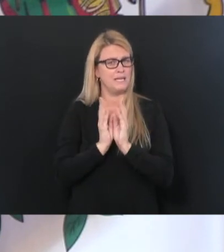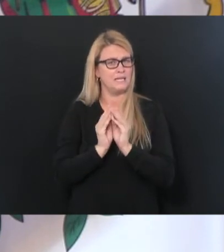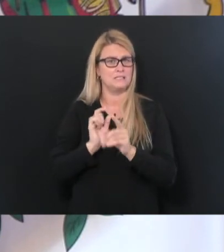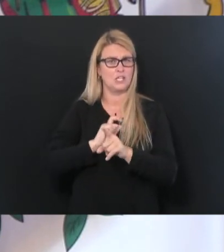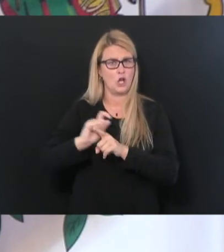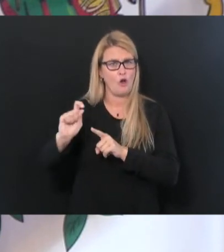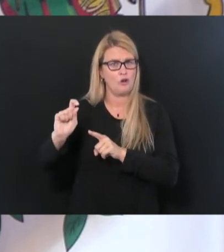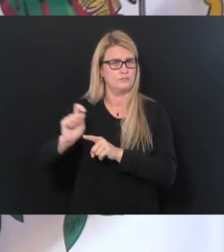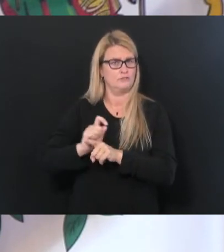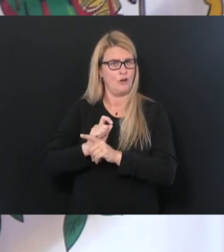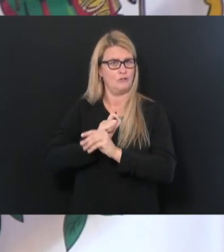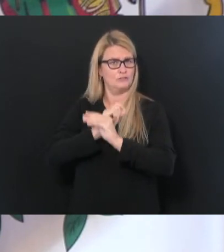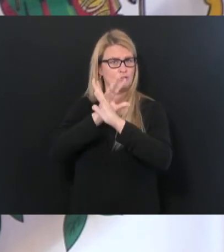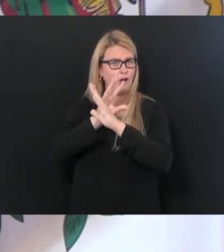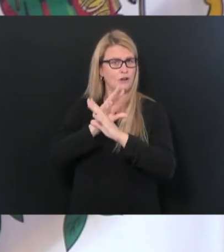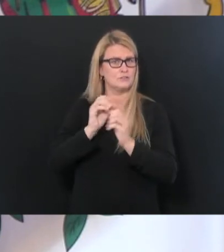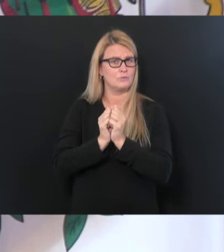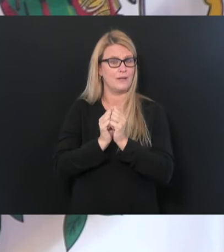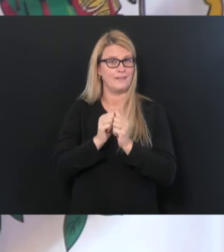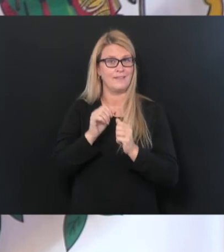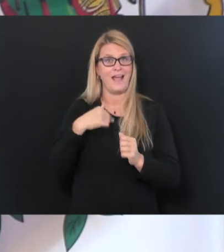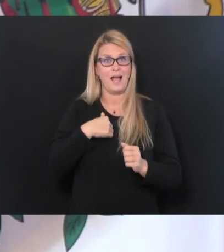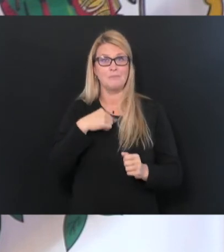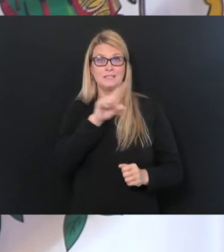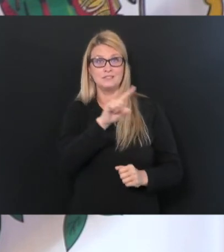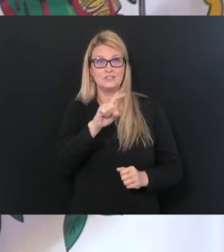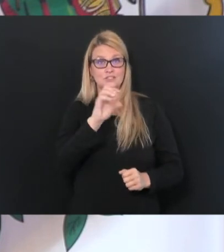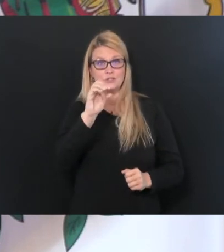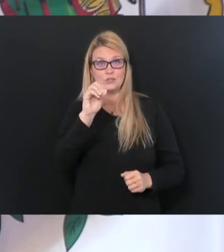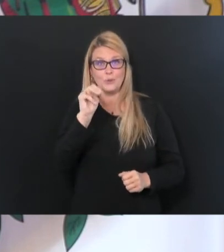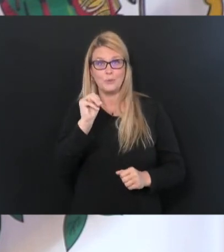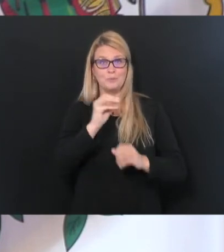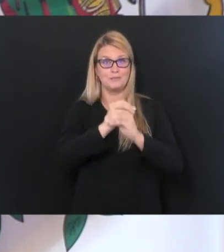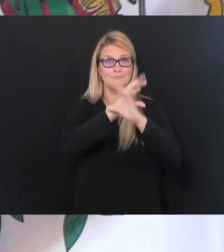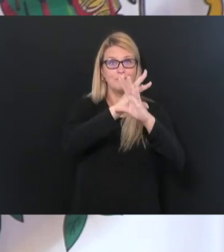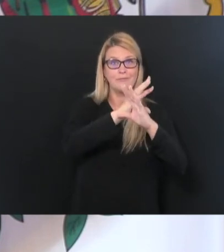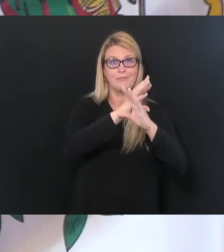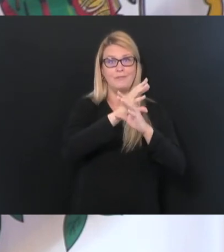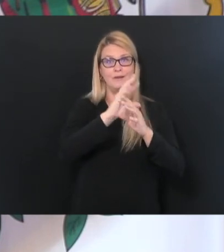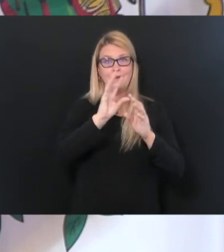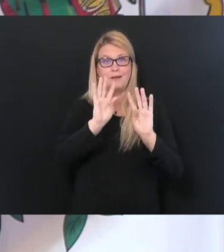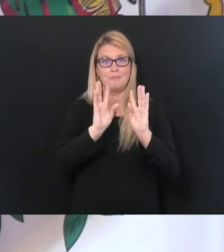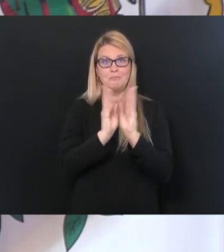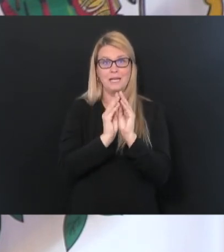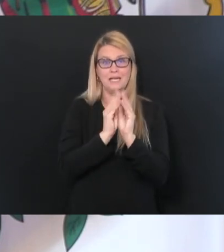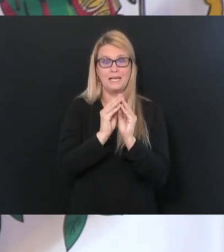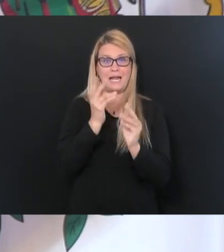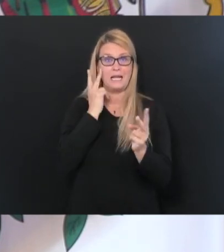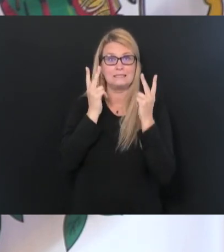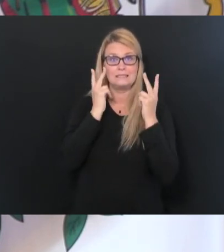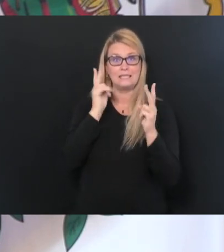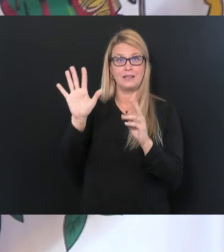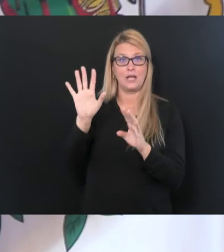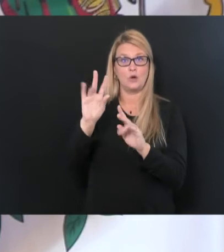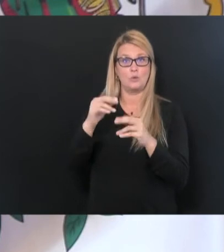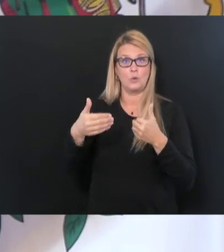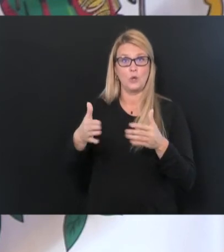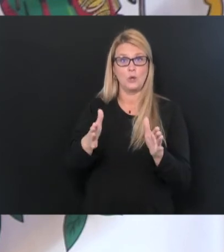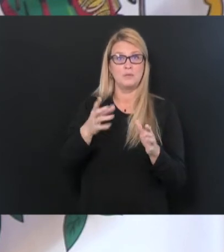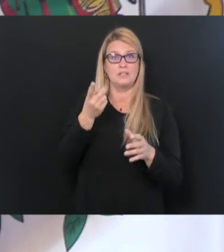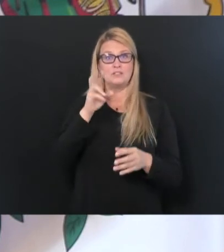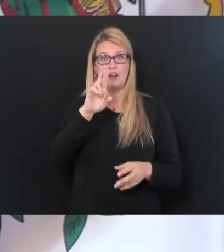and and a lot of it's on Zoom, where you're looking right into the situation room, and you've got, Dr. Fauci, and you've